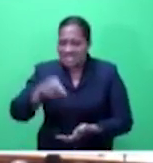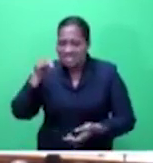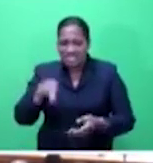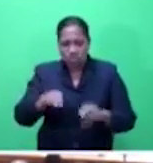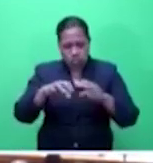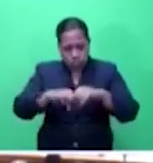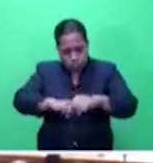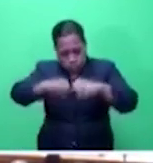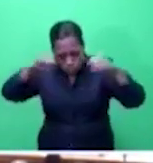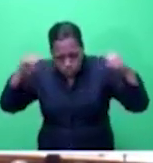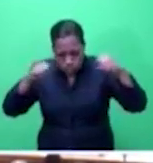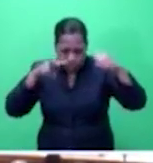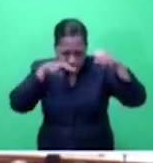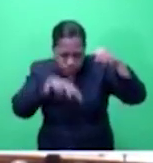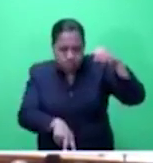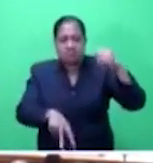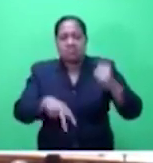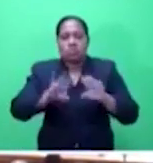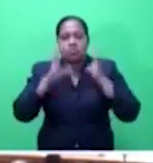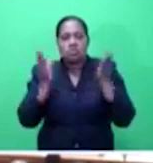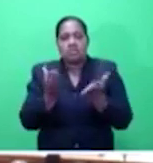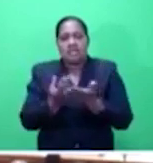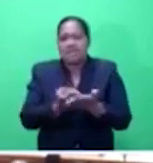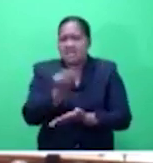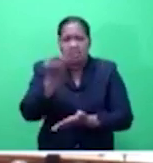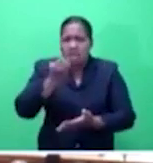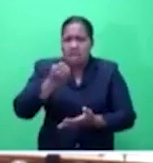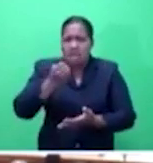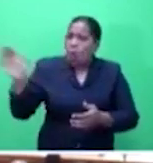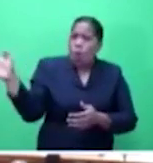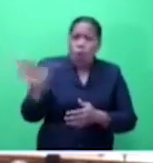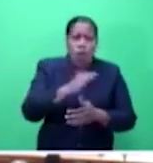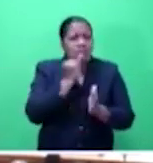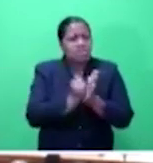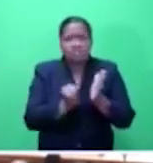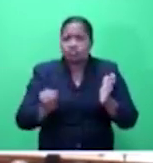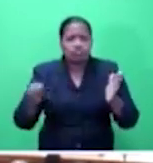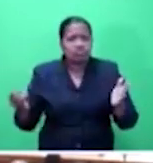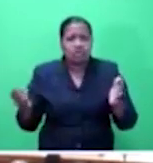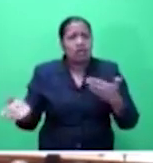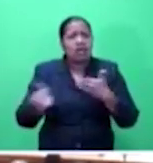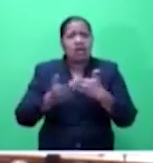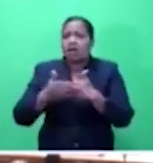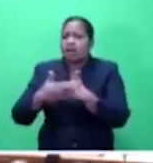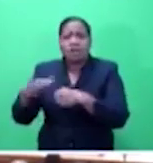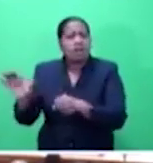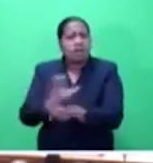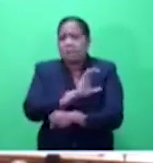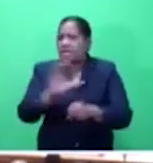economy. Entire industries are crumbling, businesses are closing, and unemployment is